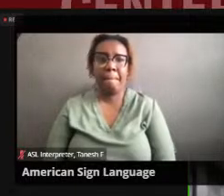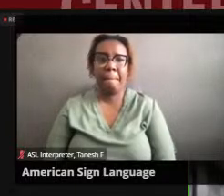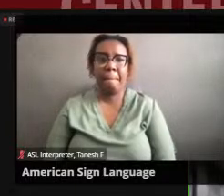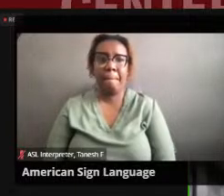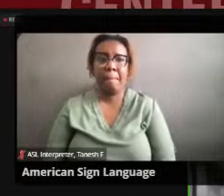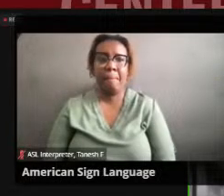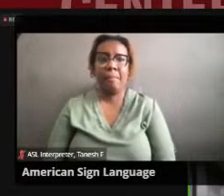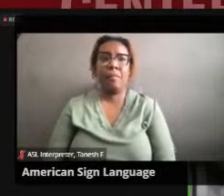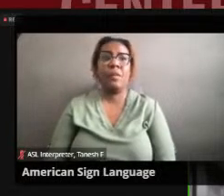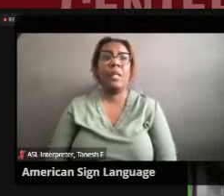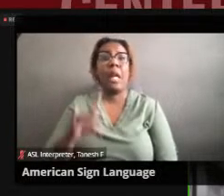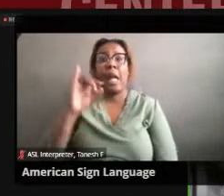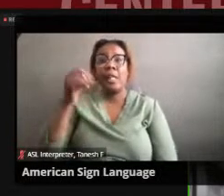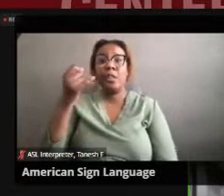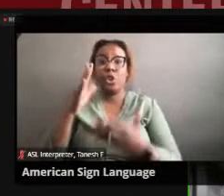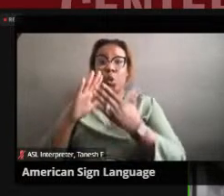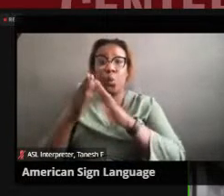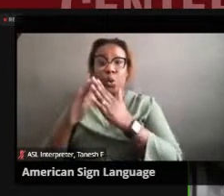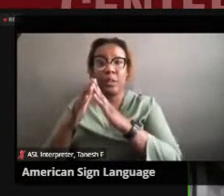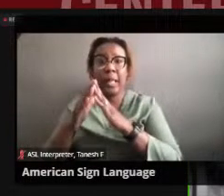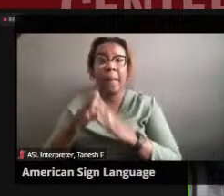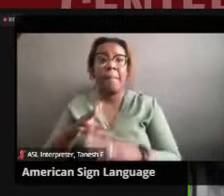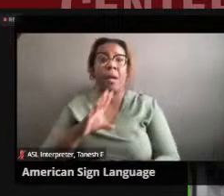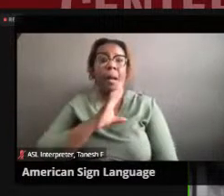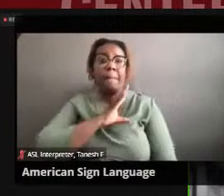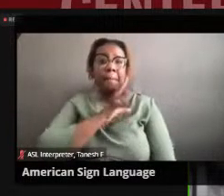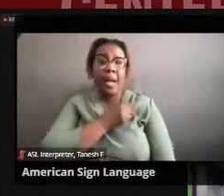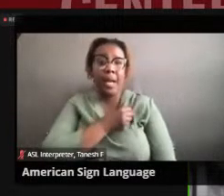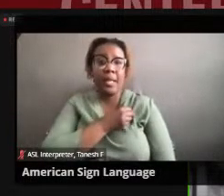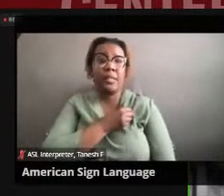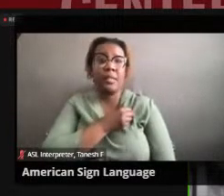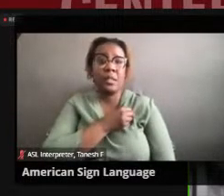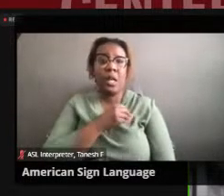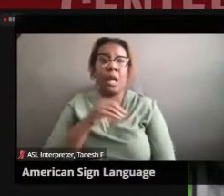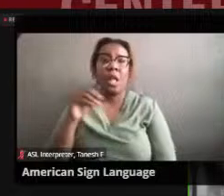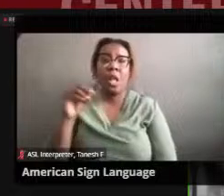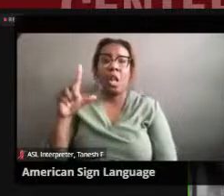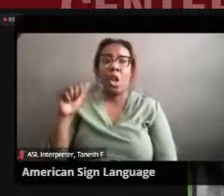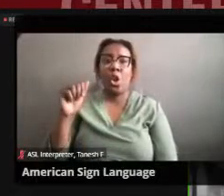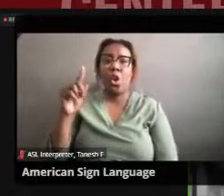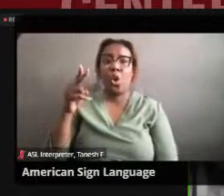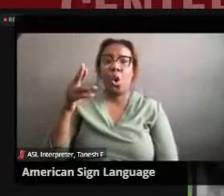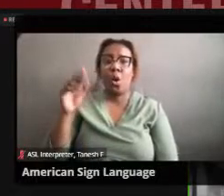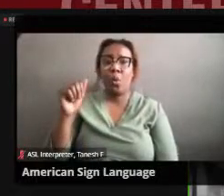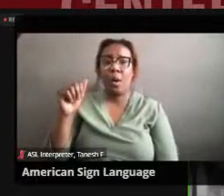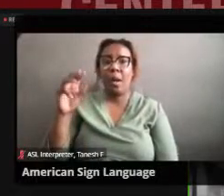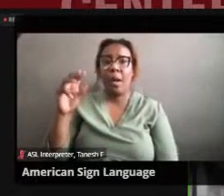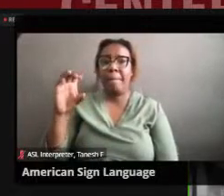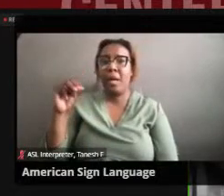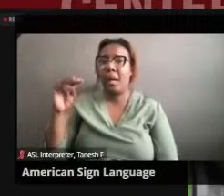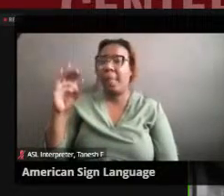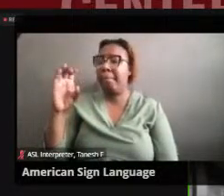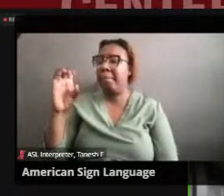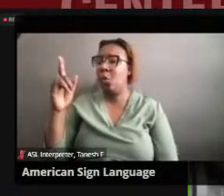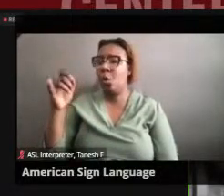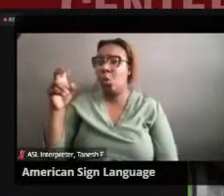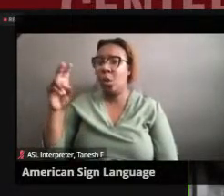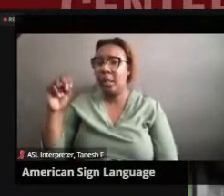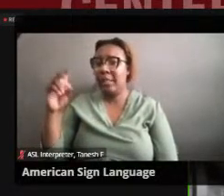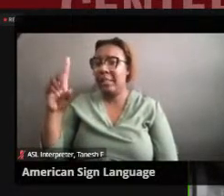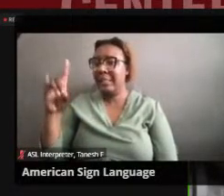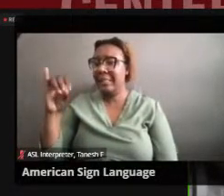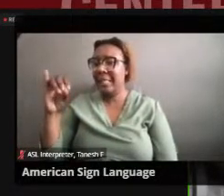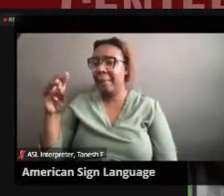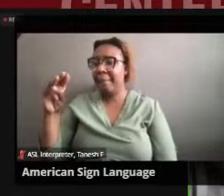In Jerusalem, by Palestinian poet laureate Mahmoud Darwish. In Jerusalem, and I